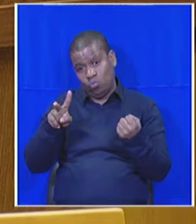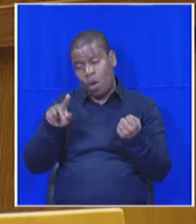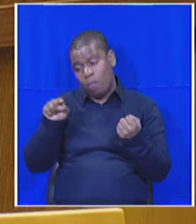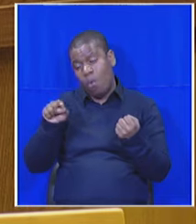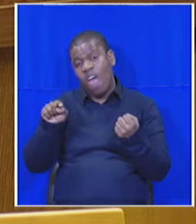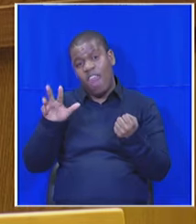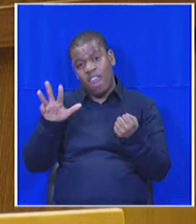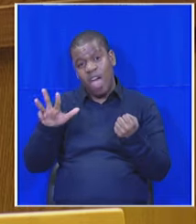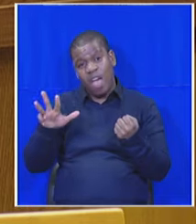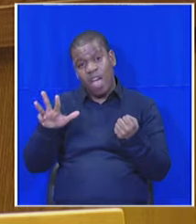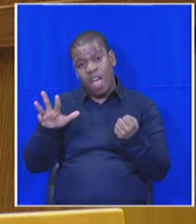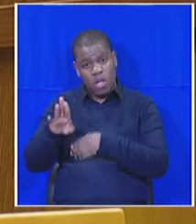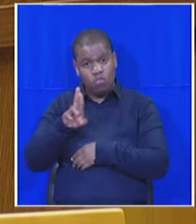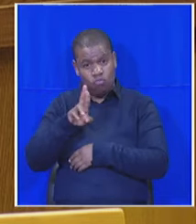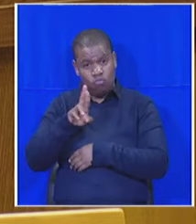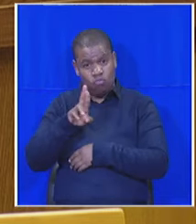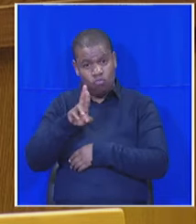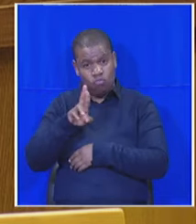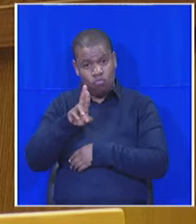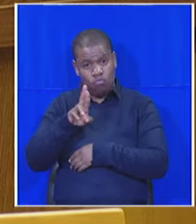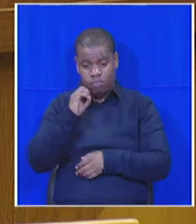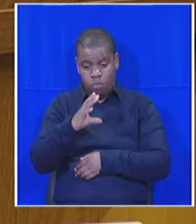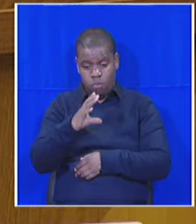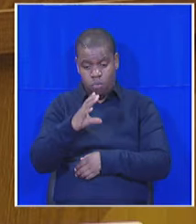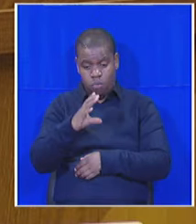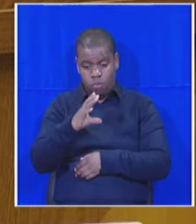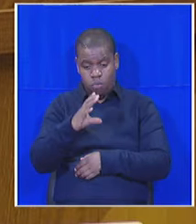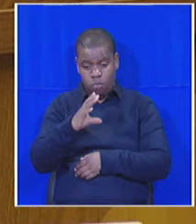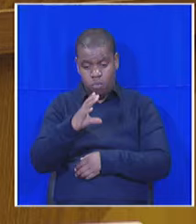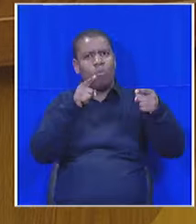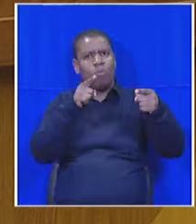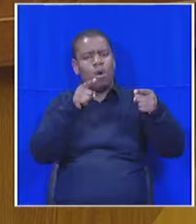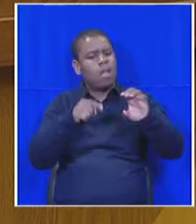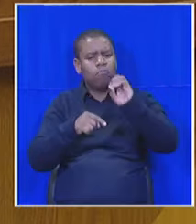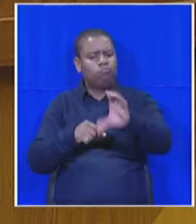72.9 billion rand is mainly focused. It has not just came,